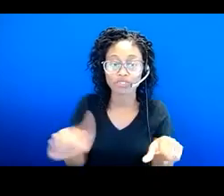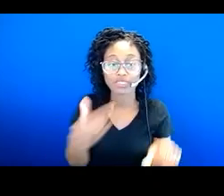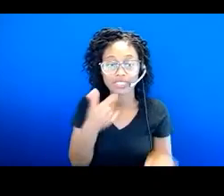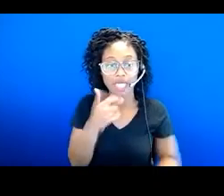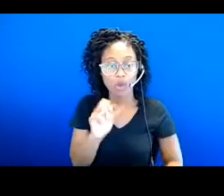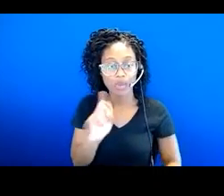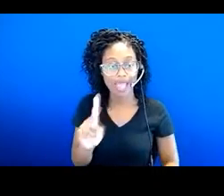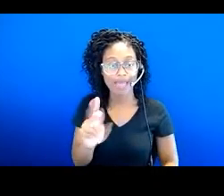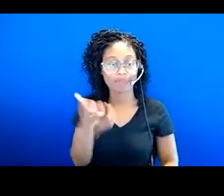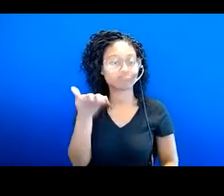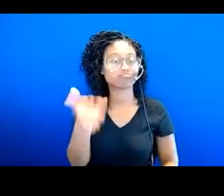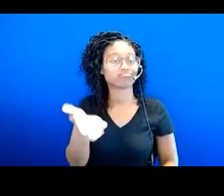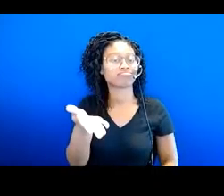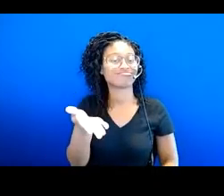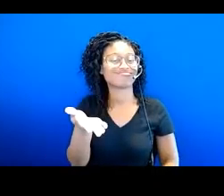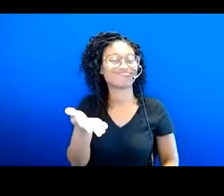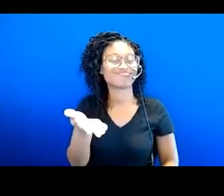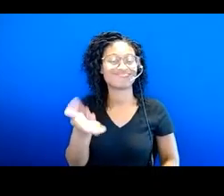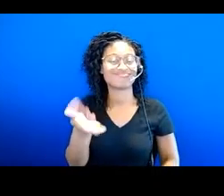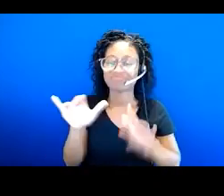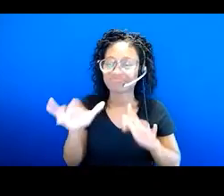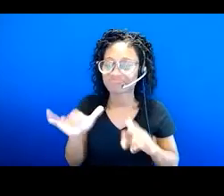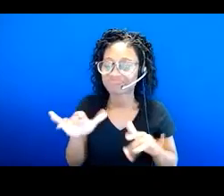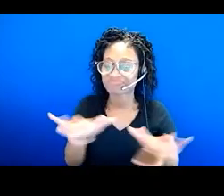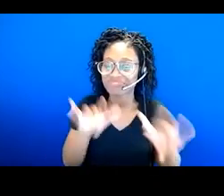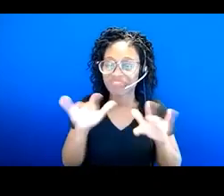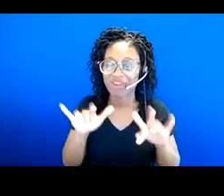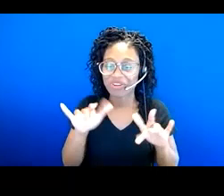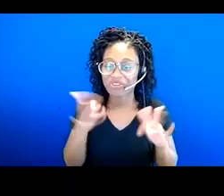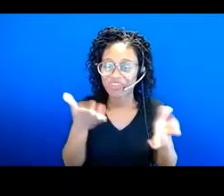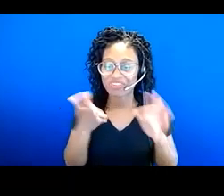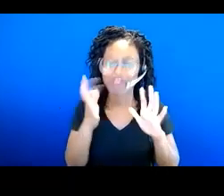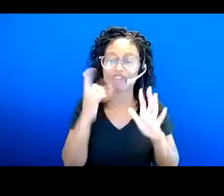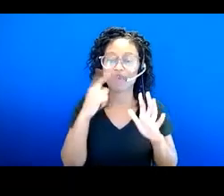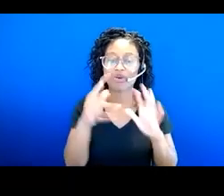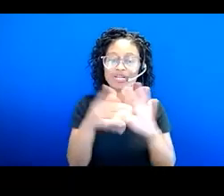now we have an audio file, a narration up here.